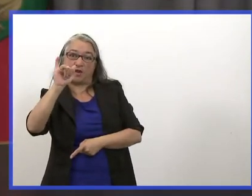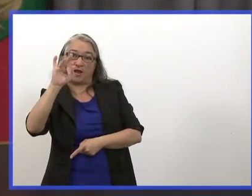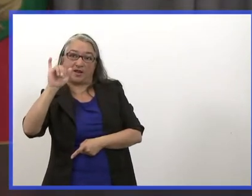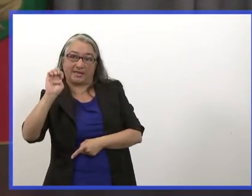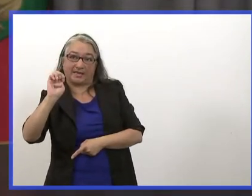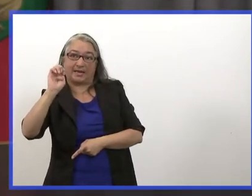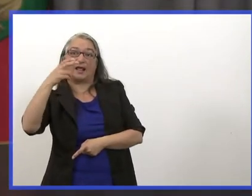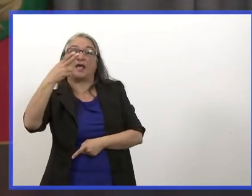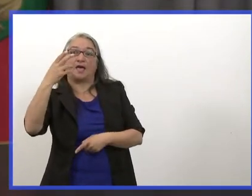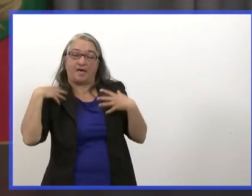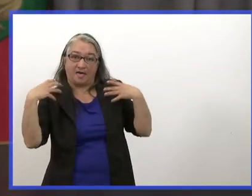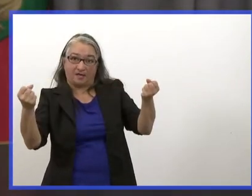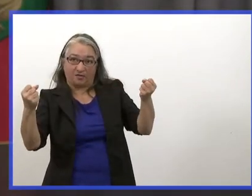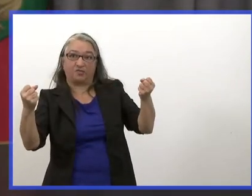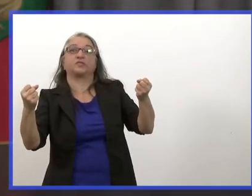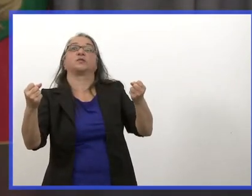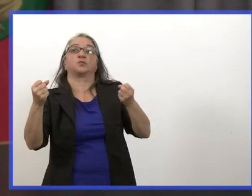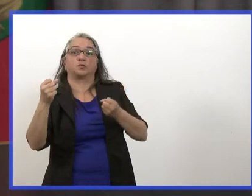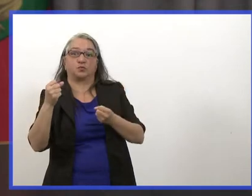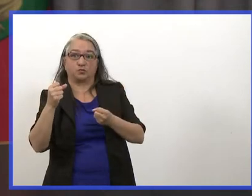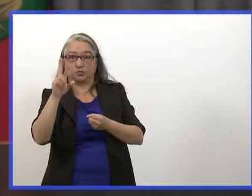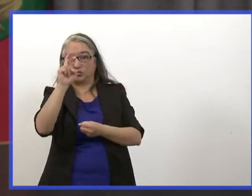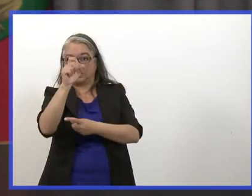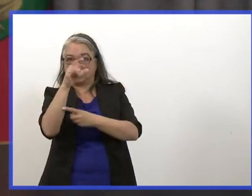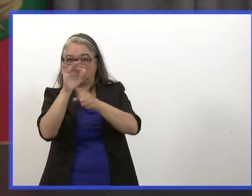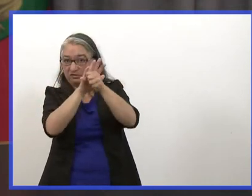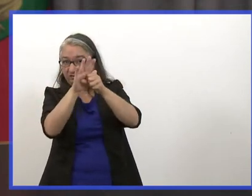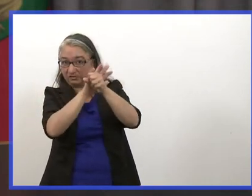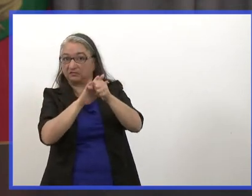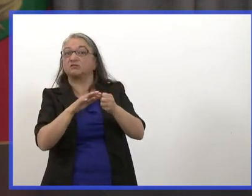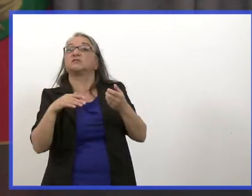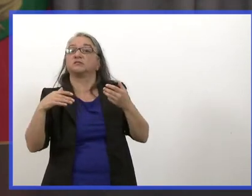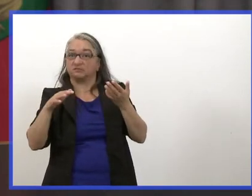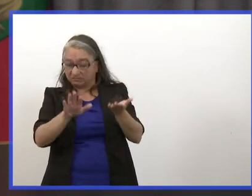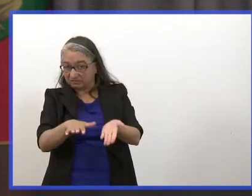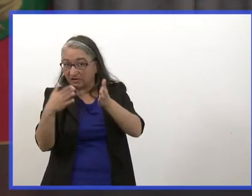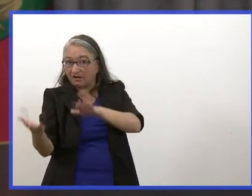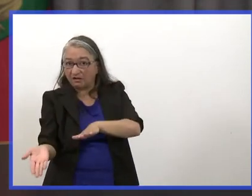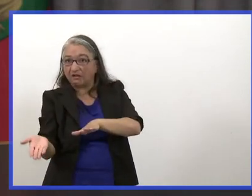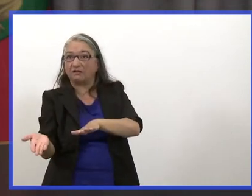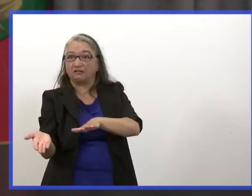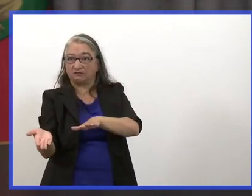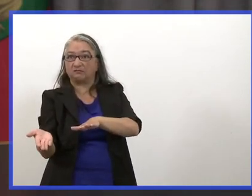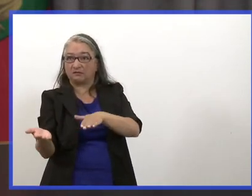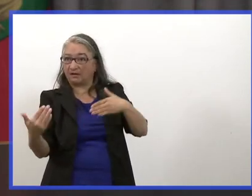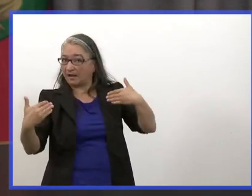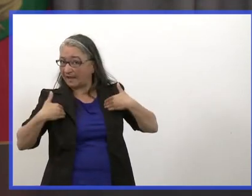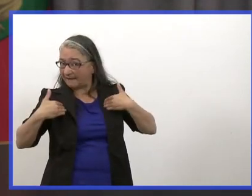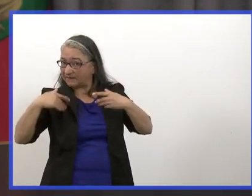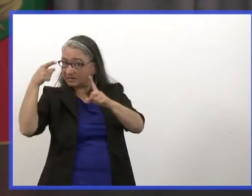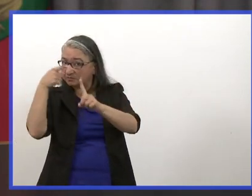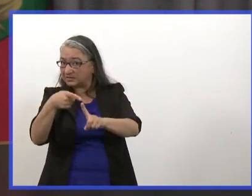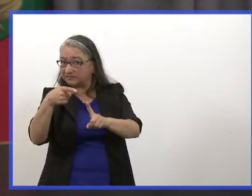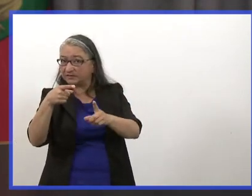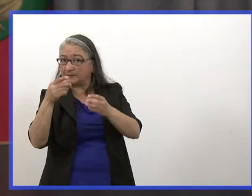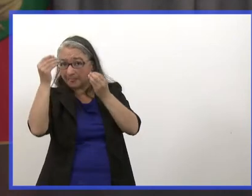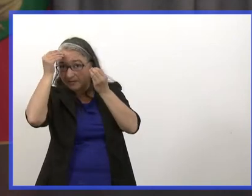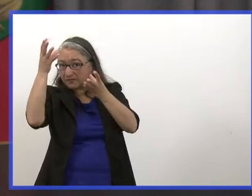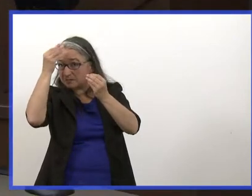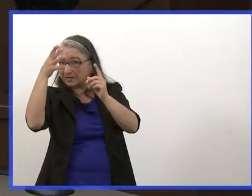don't have any specific details, and we don't really discuss the specifics of an individual.